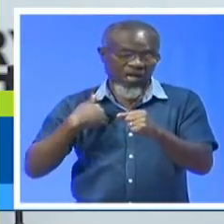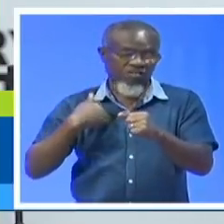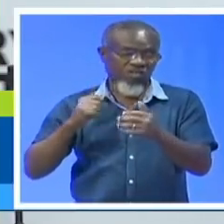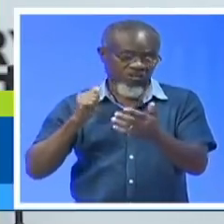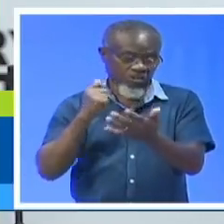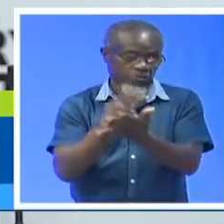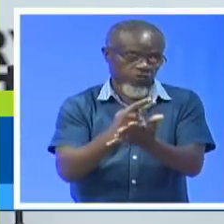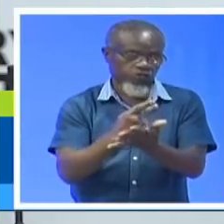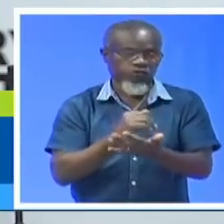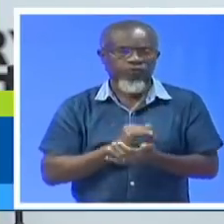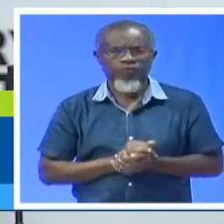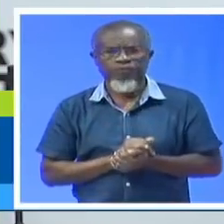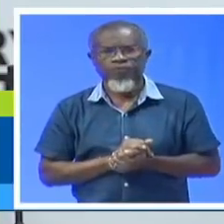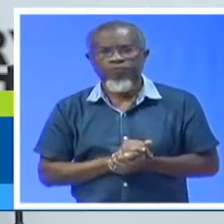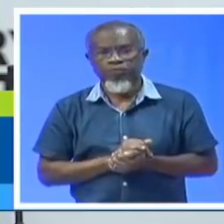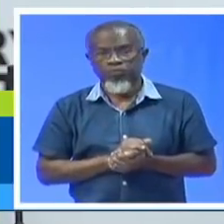interim,